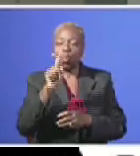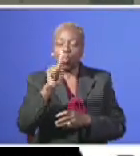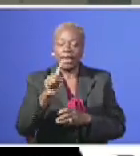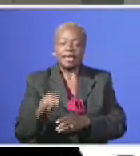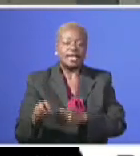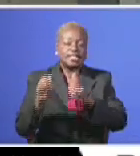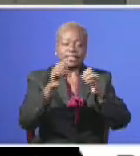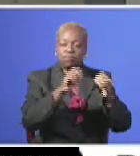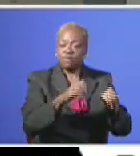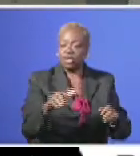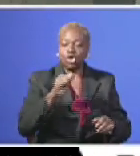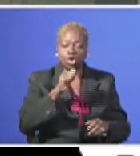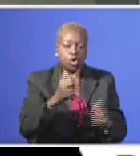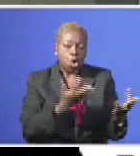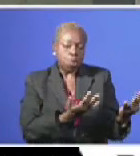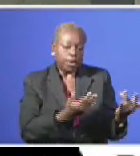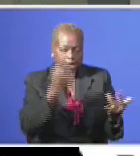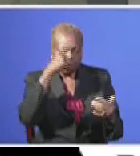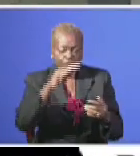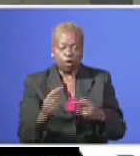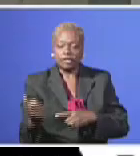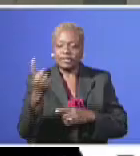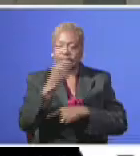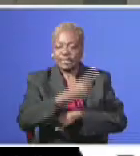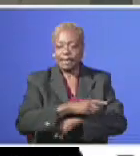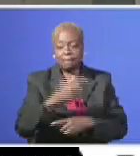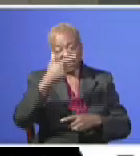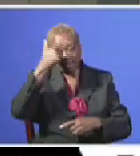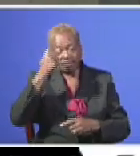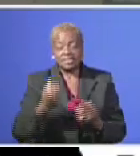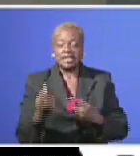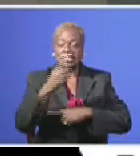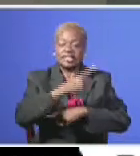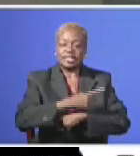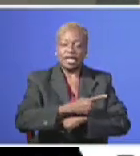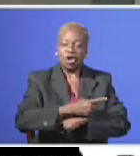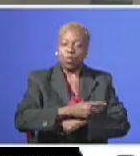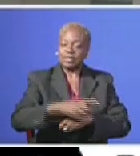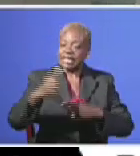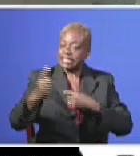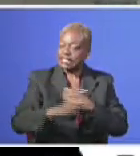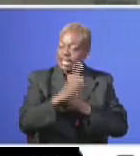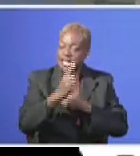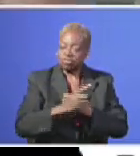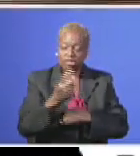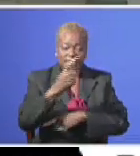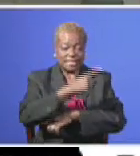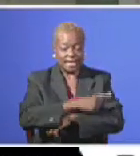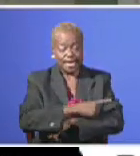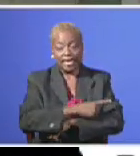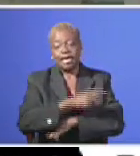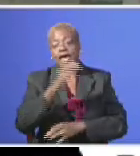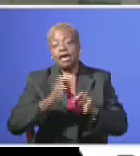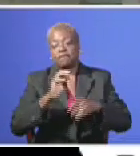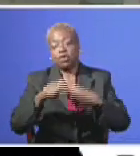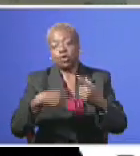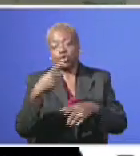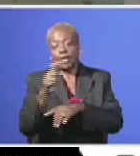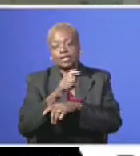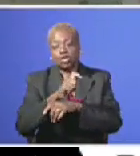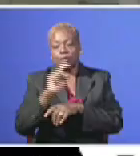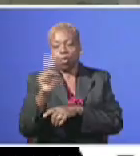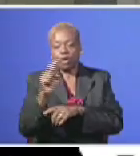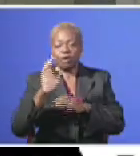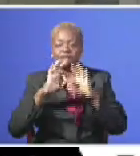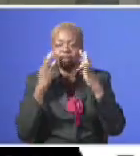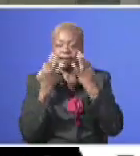was in waiting for the day, because the day was a dangerous day. That means if you don't go to Exuma where your family is, or you don't go, you know, so the